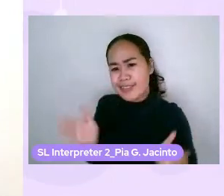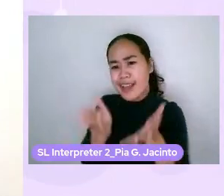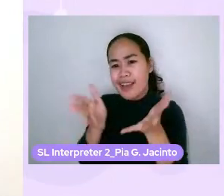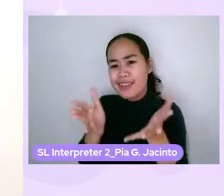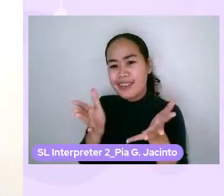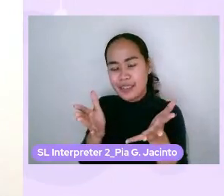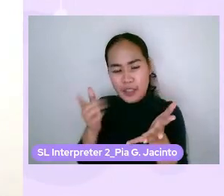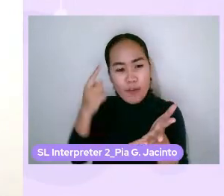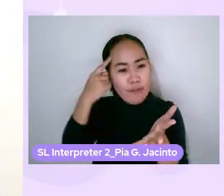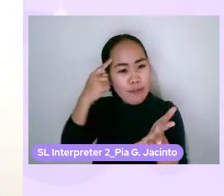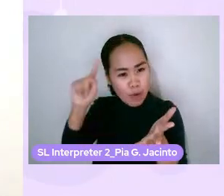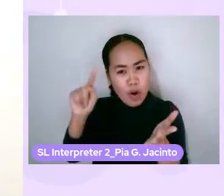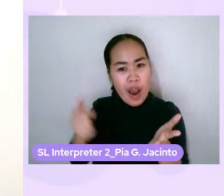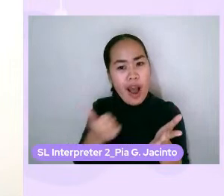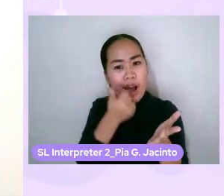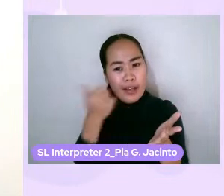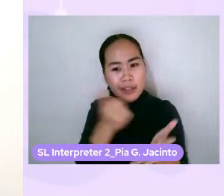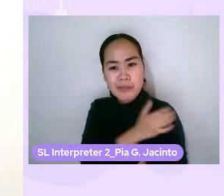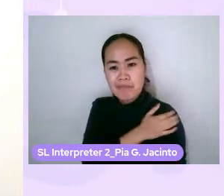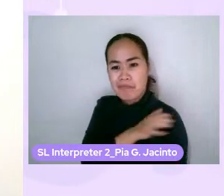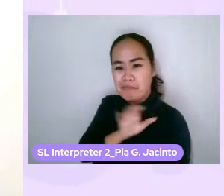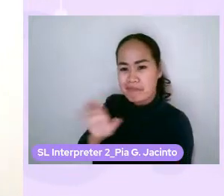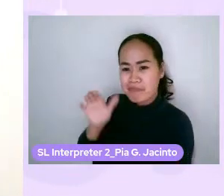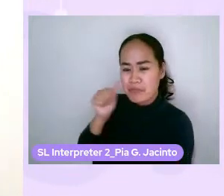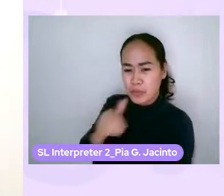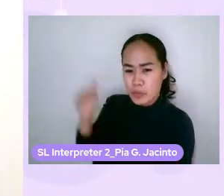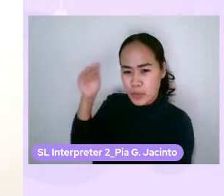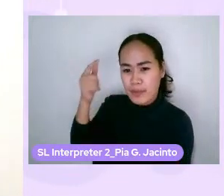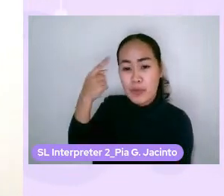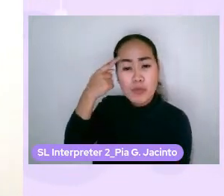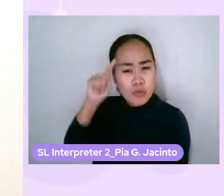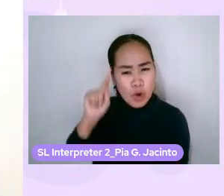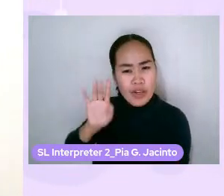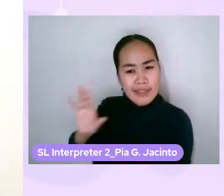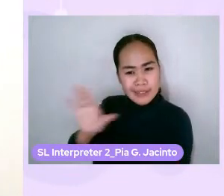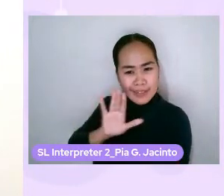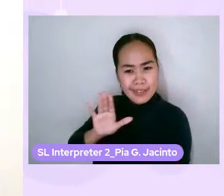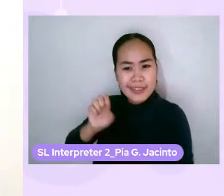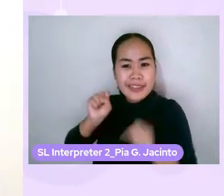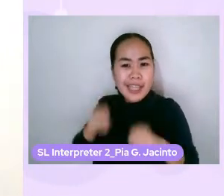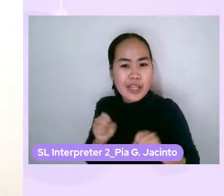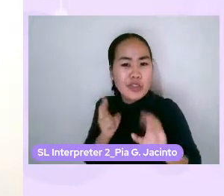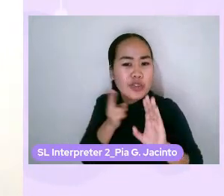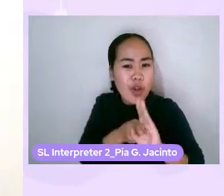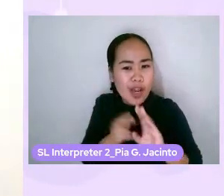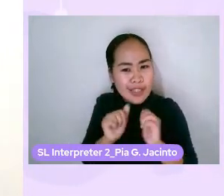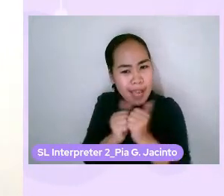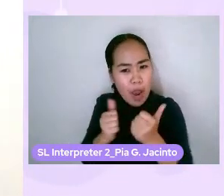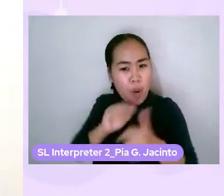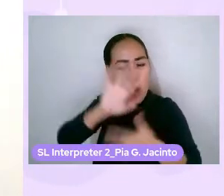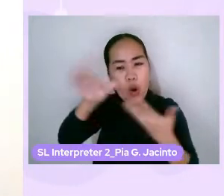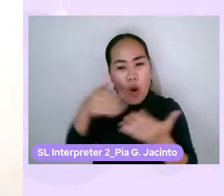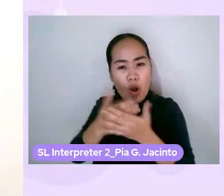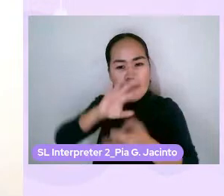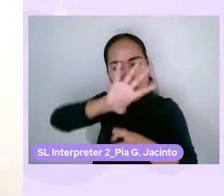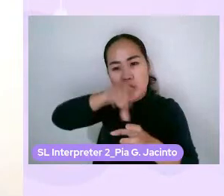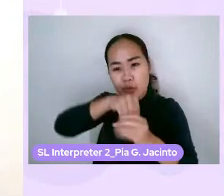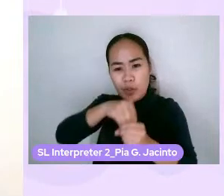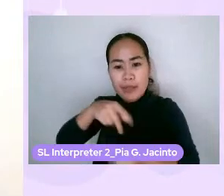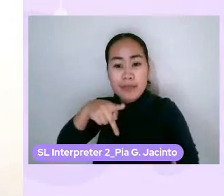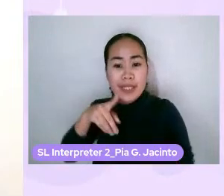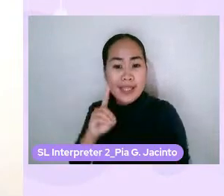that they can fully participate in the deep social and economic transformation we envision under the Philippine Development